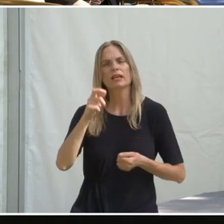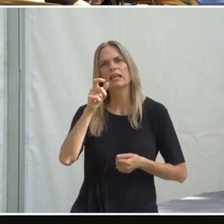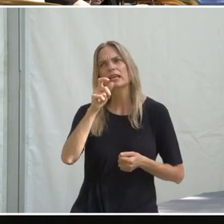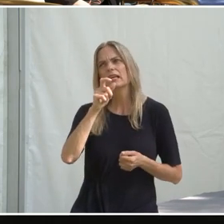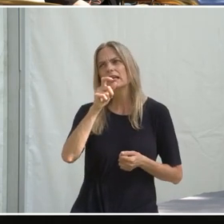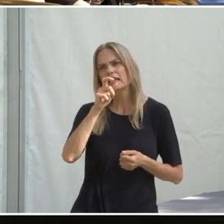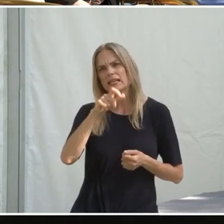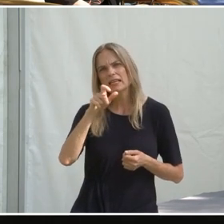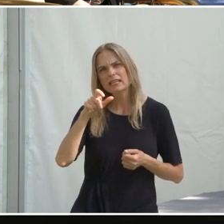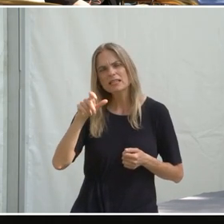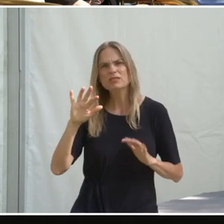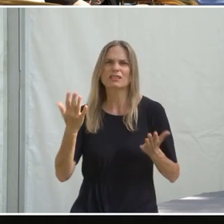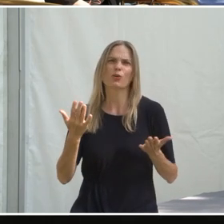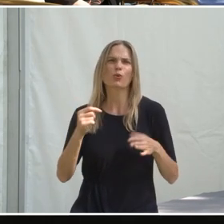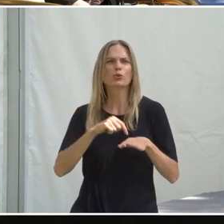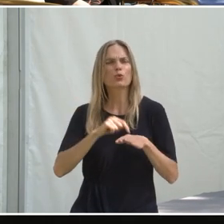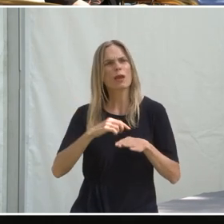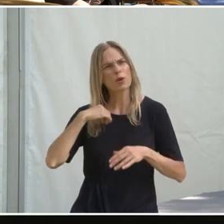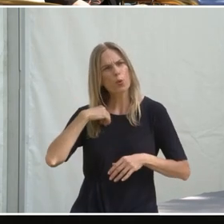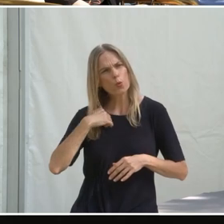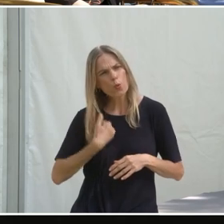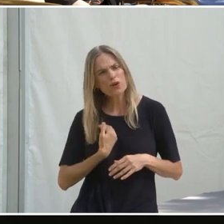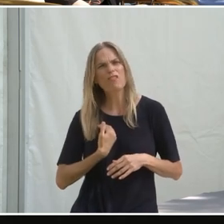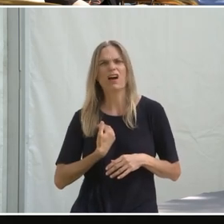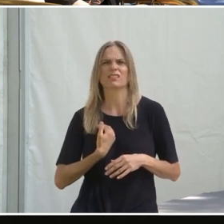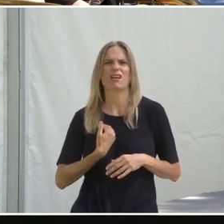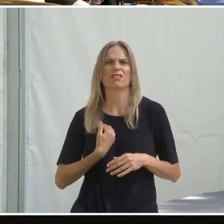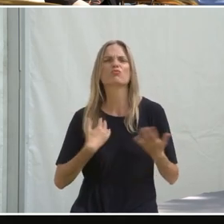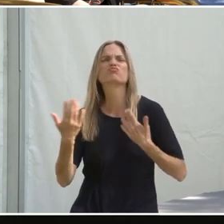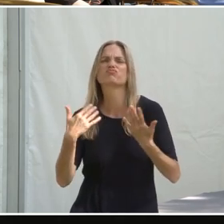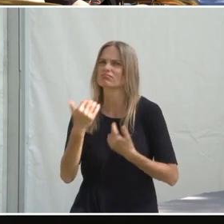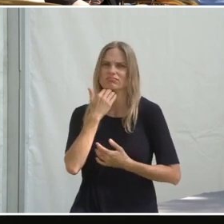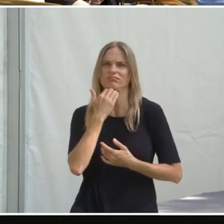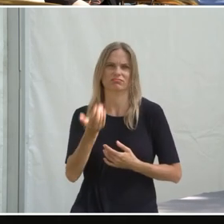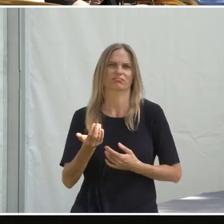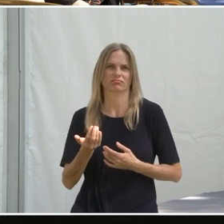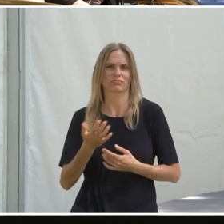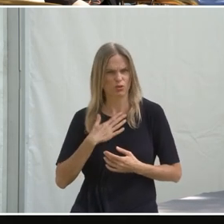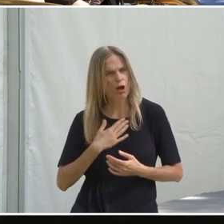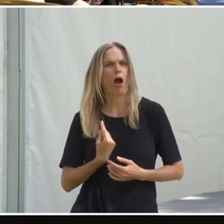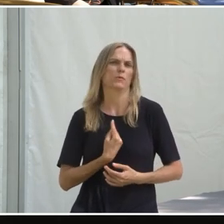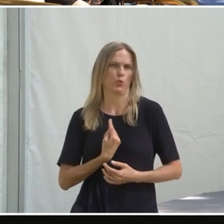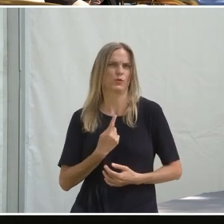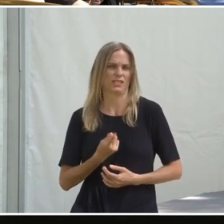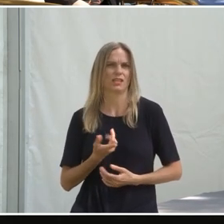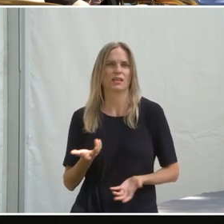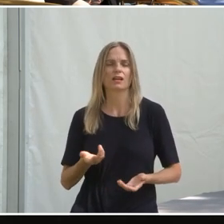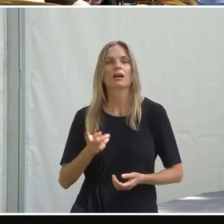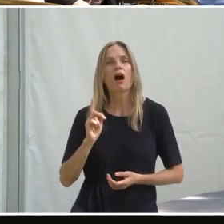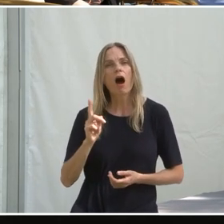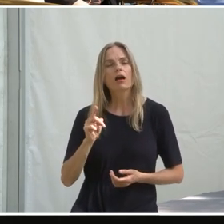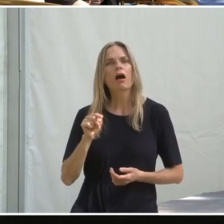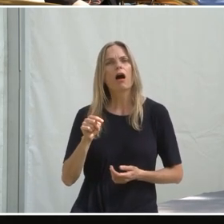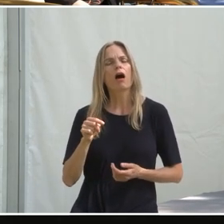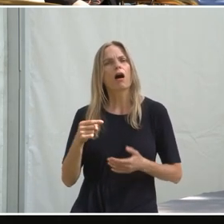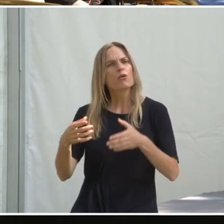you're sad, you're not doing well, you don't want to get out of it. How can we, at an institutional or cultural level, reach